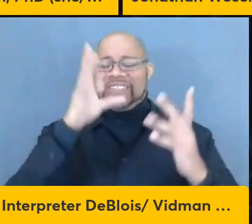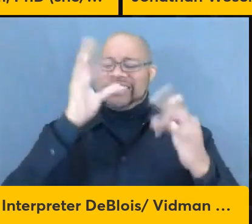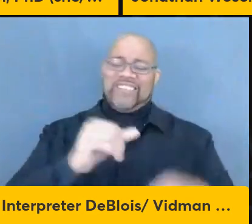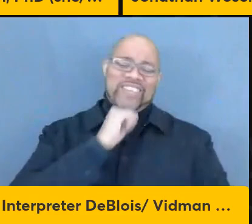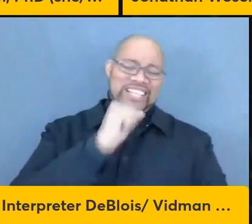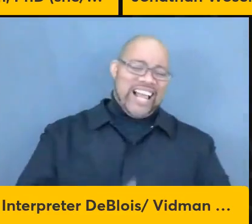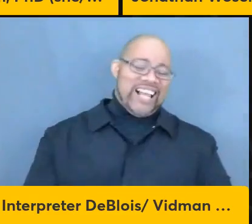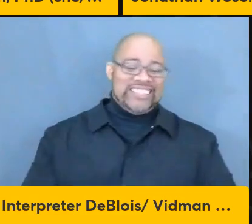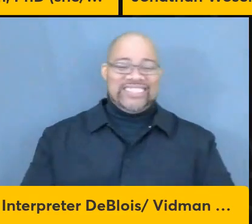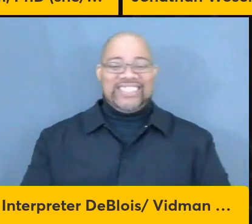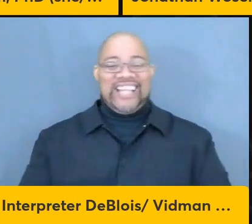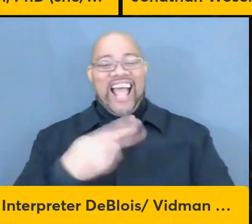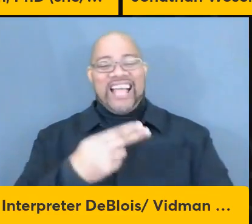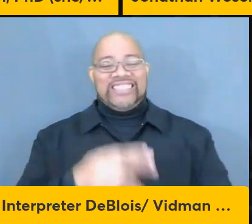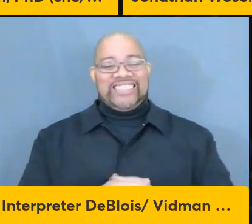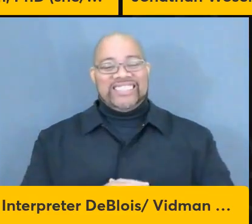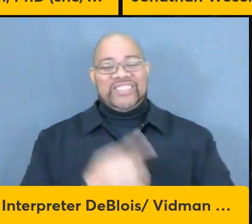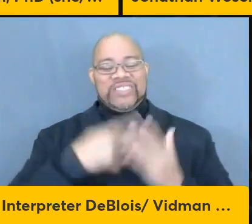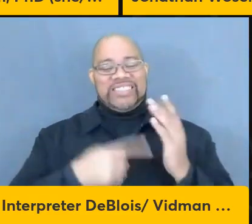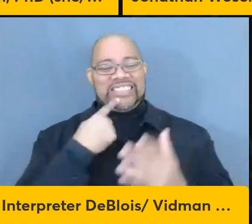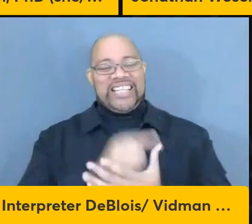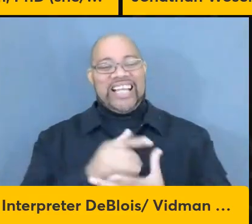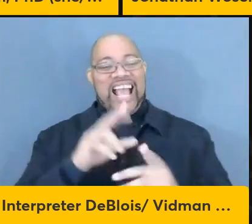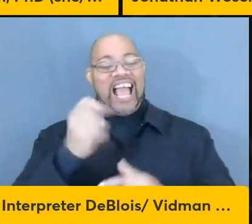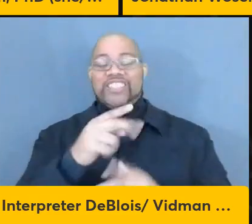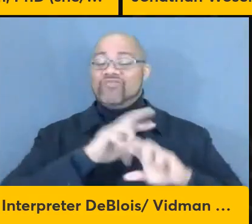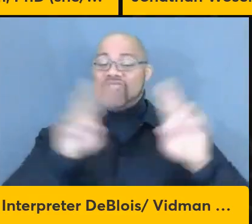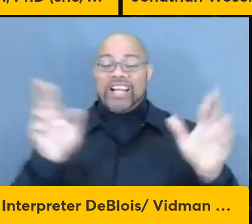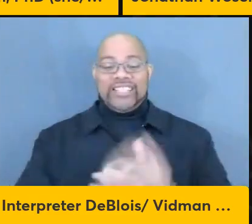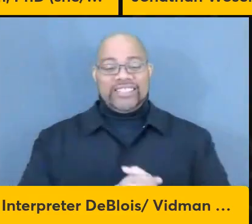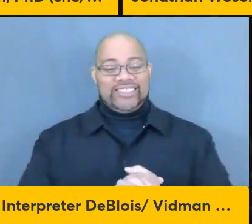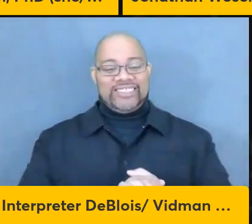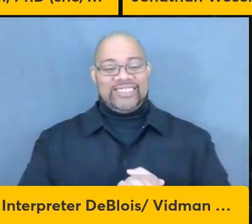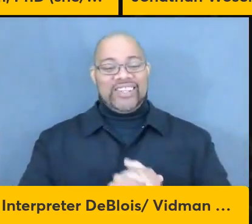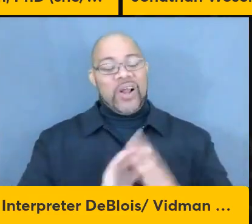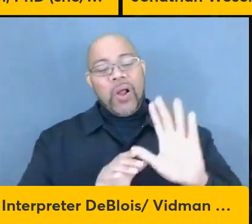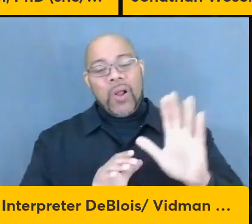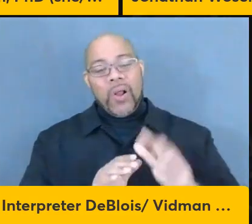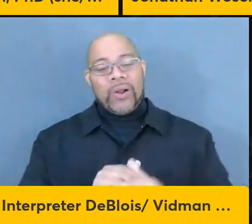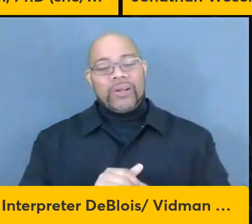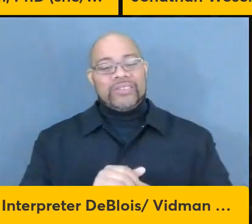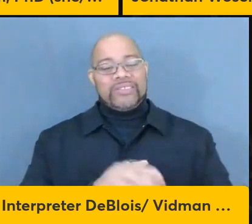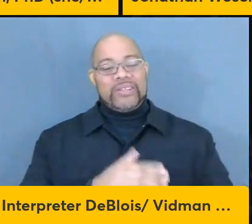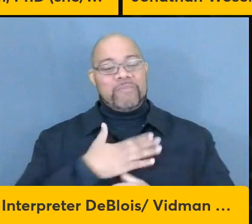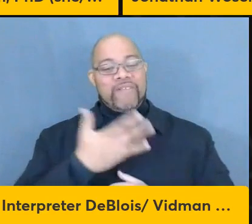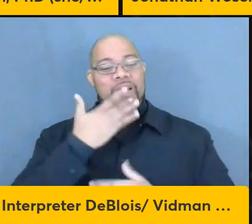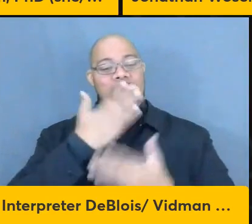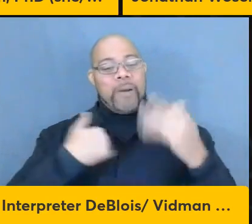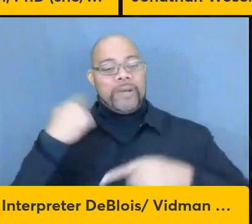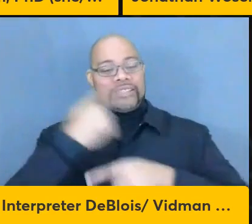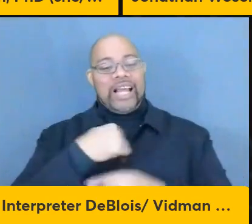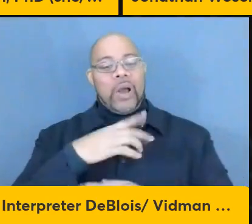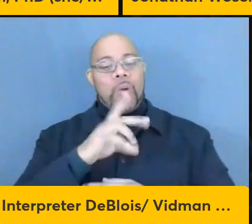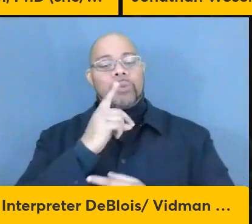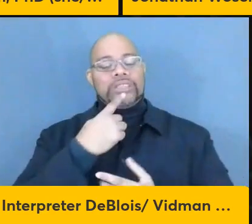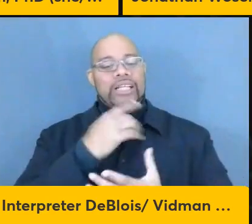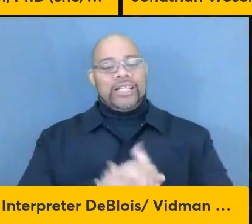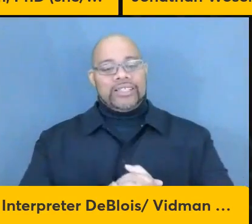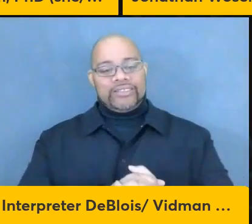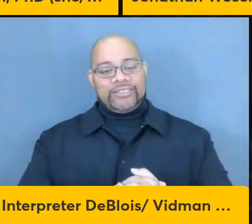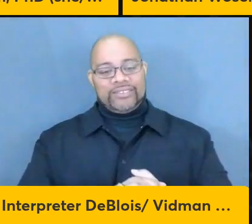to know what Ash is going to say. Ash is ready. No. Part of my favorite part of my day, I would say.